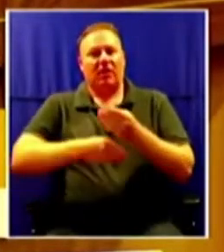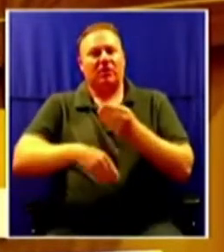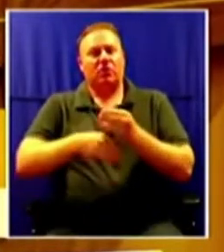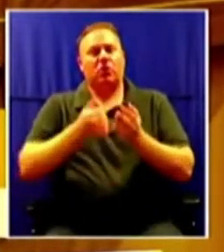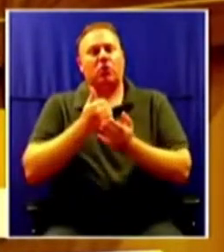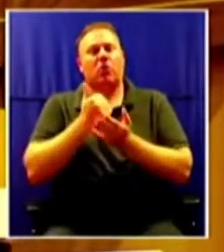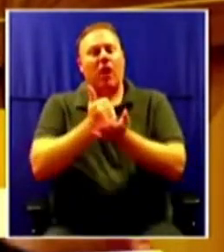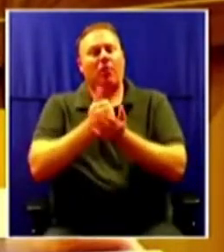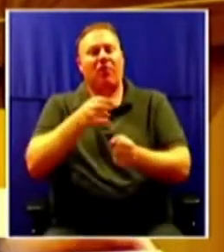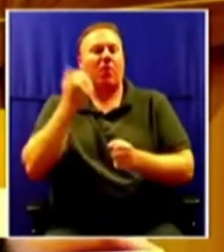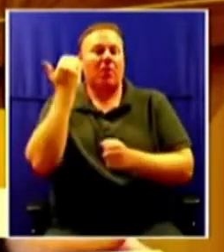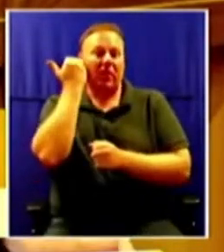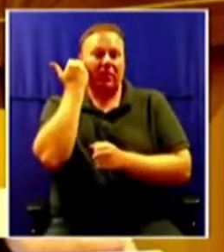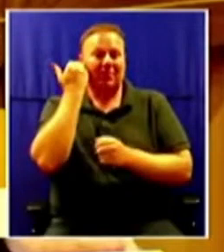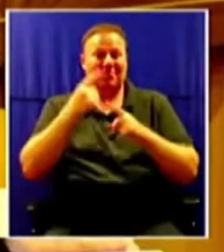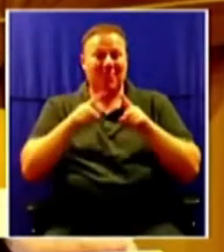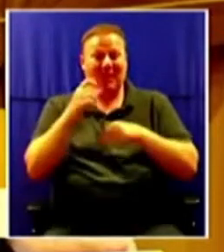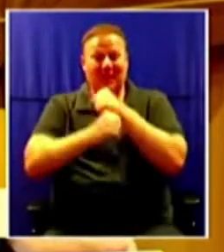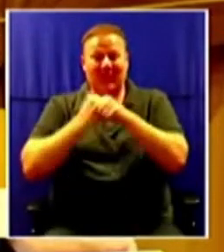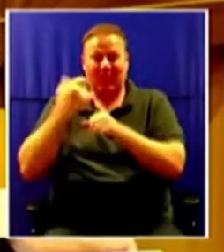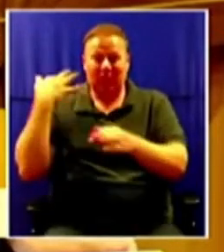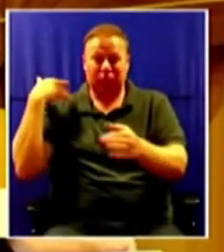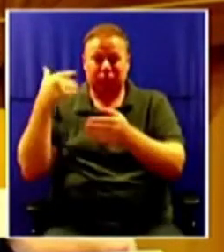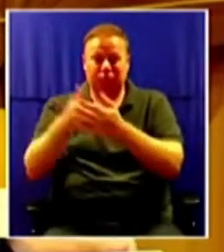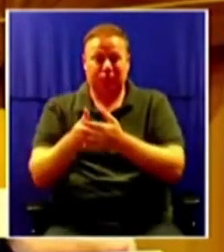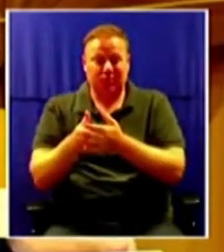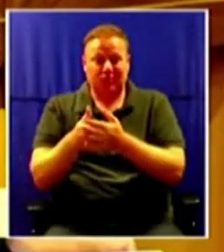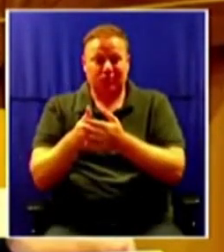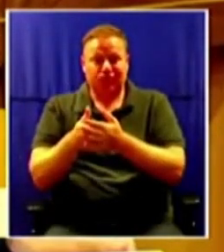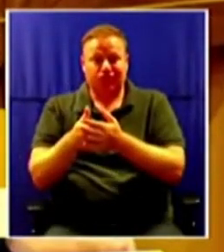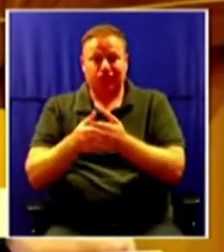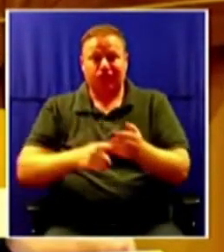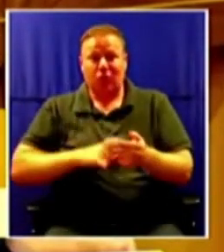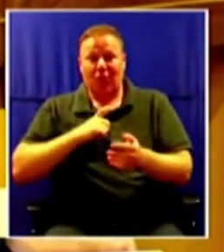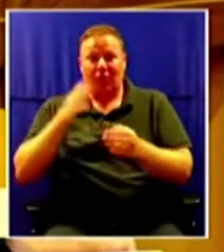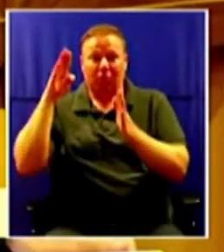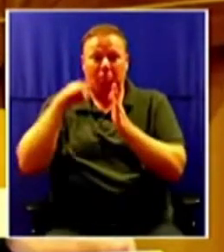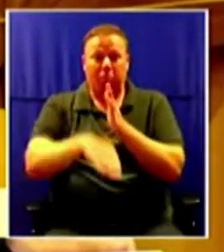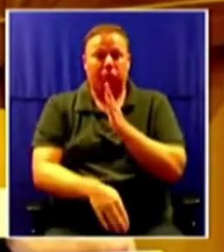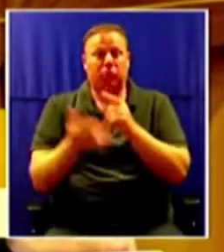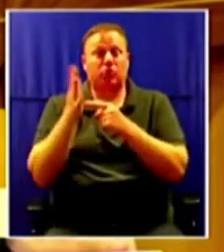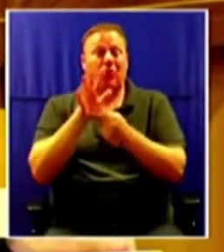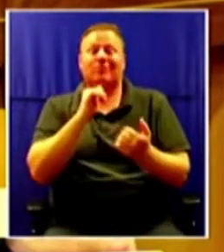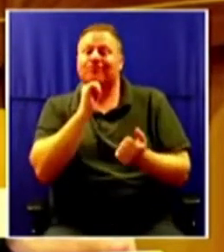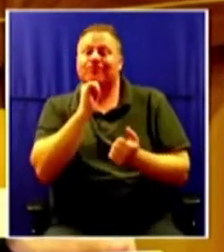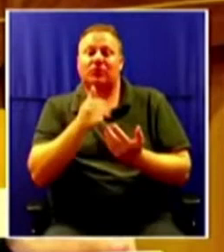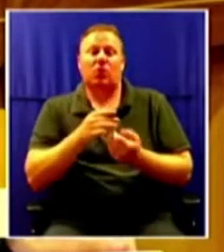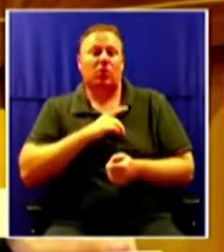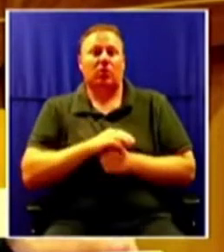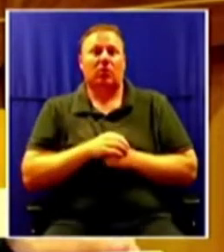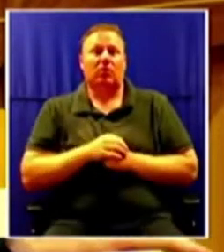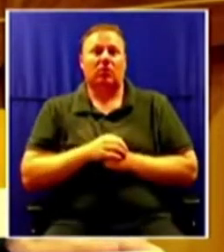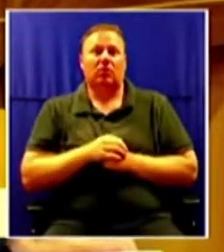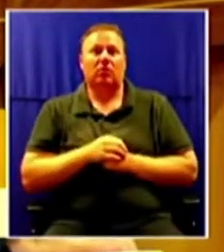government. But over the past year, your credibility has plummeted with every ridiculous lockdown regulation that got